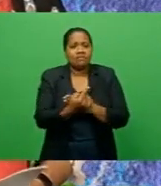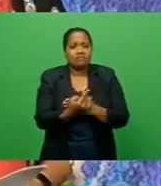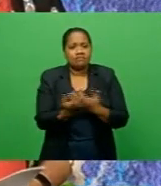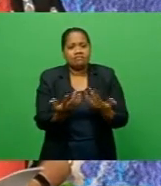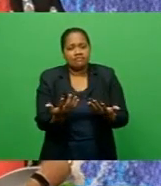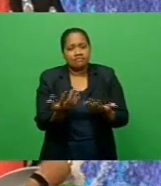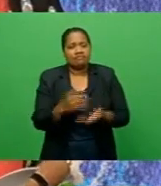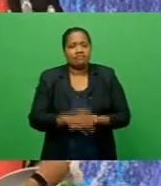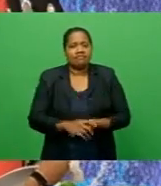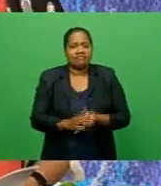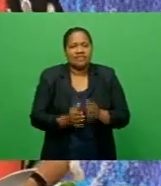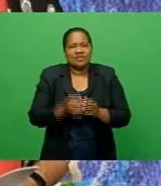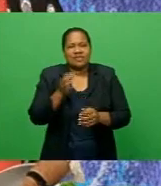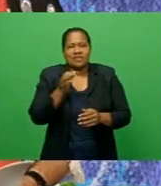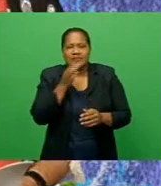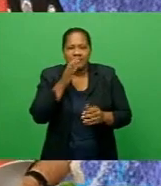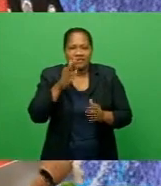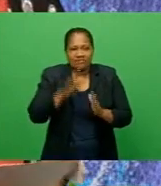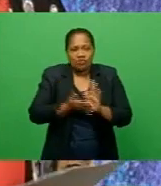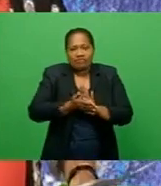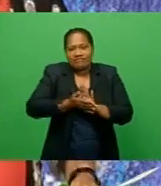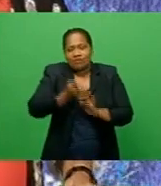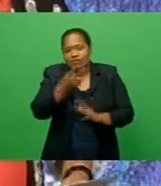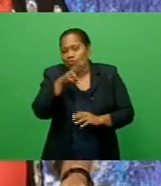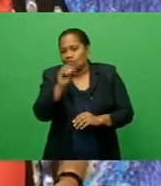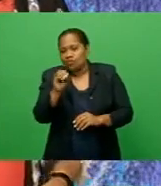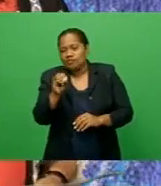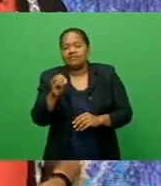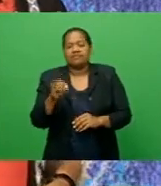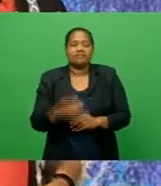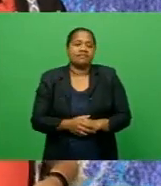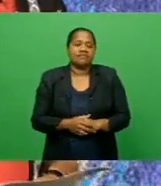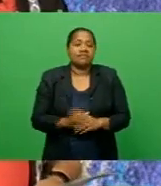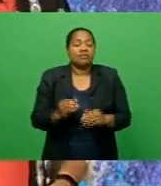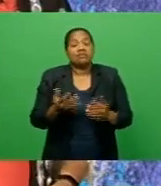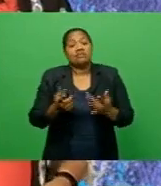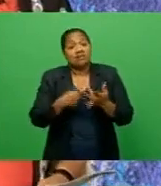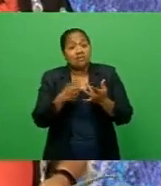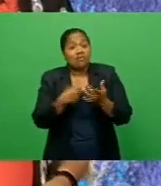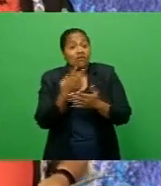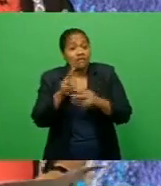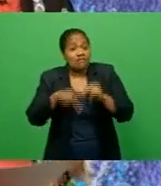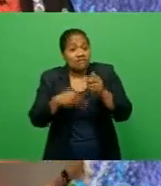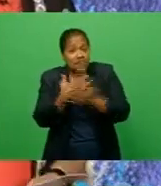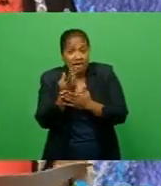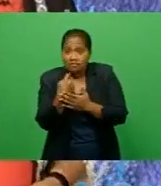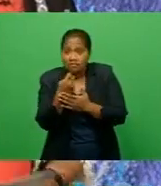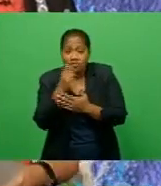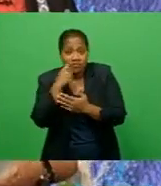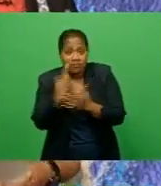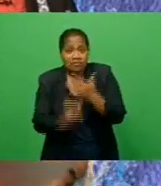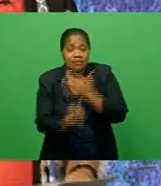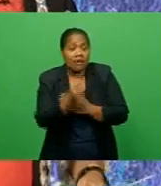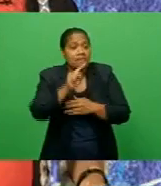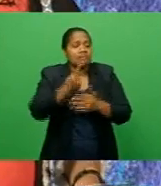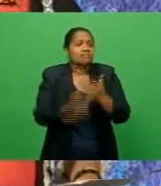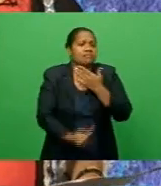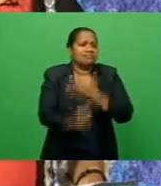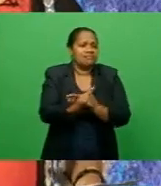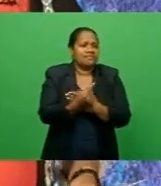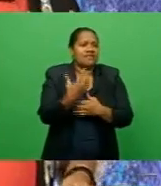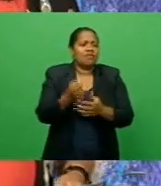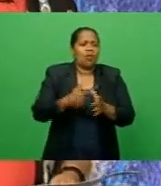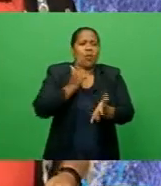high 20s. And looking further on to Friday, another one coming up soon, but it will be filled with lots